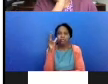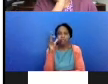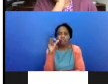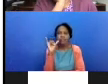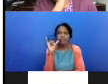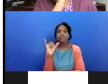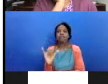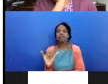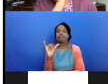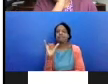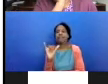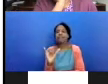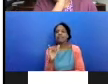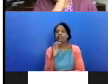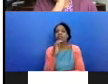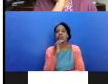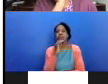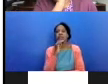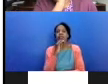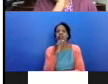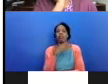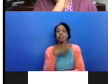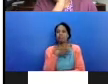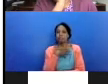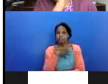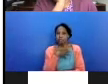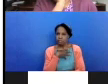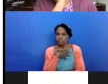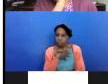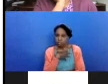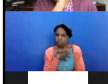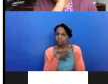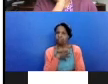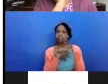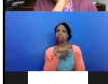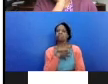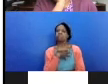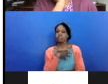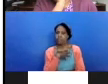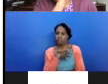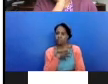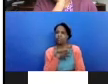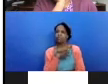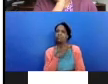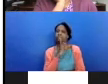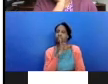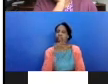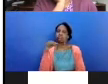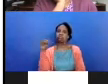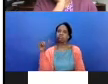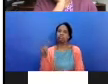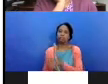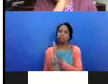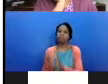just deal with the complexity of people's lives and their stories and still hold on to the issue of responsibility for your choices. Again, that was part